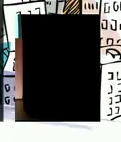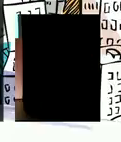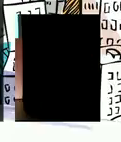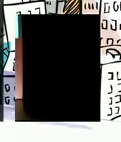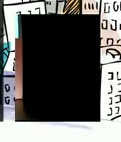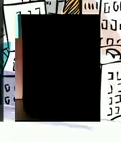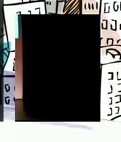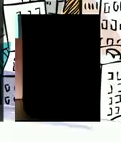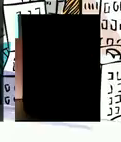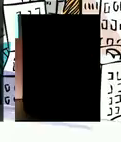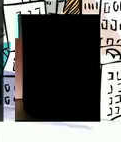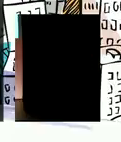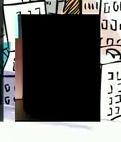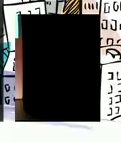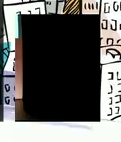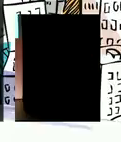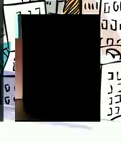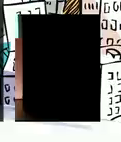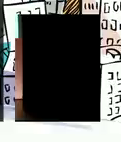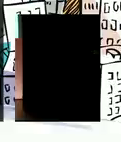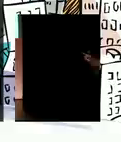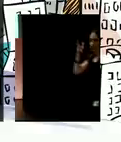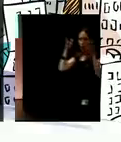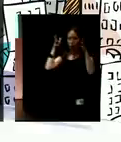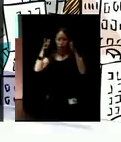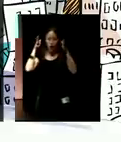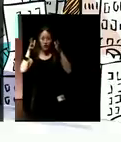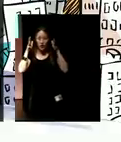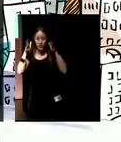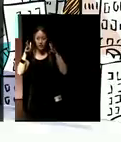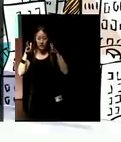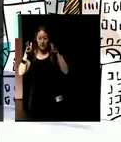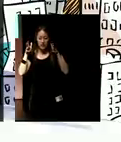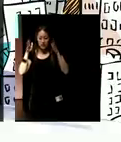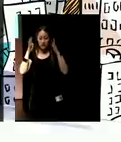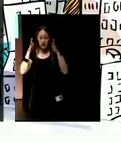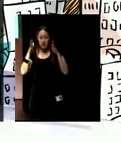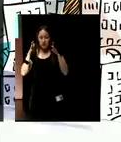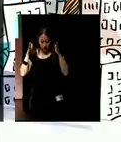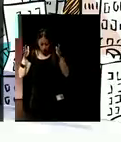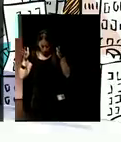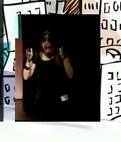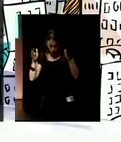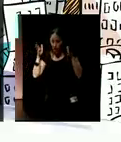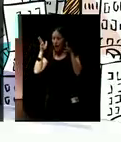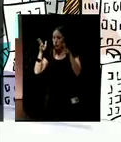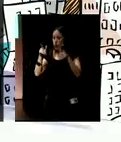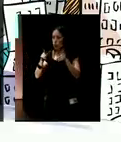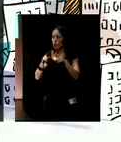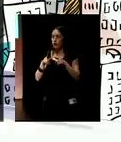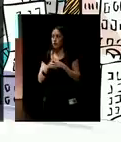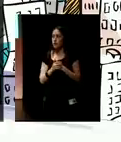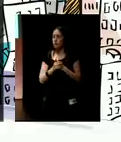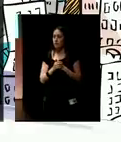I have one recommendation. Don't miss a morning session tomorrow about economic incentives, where we will have some interesting